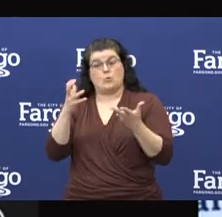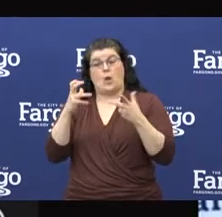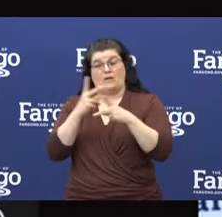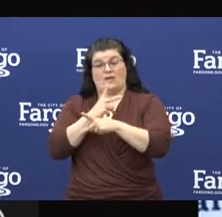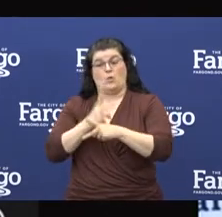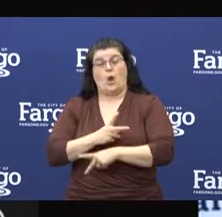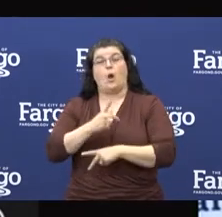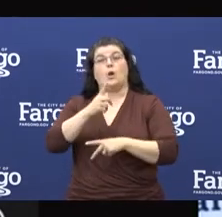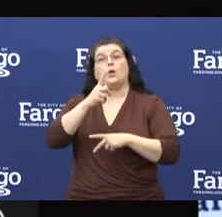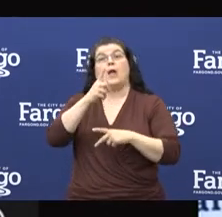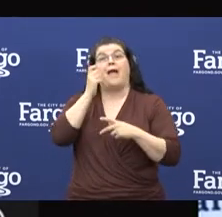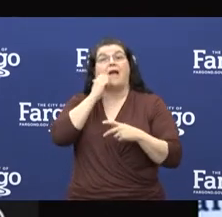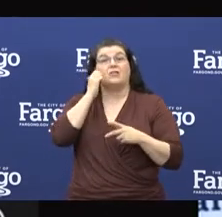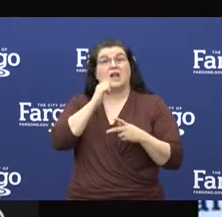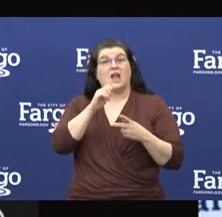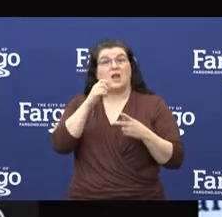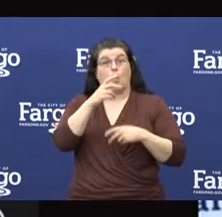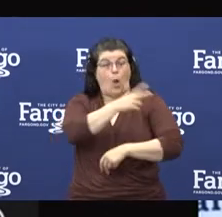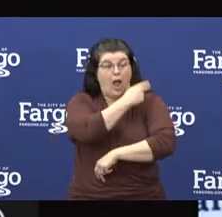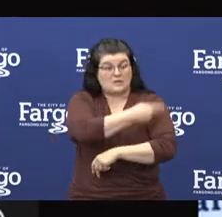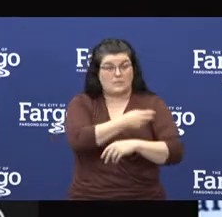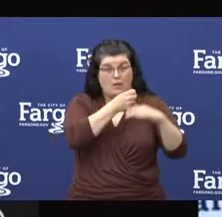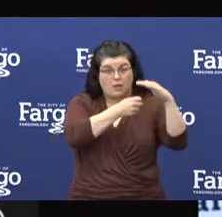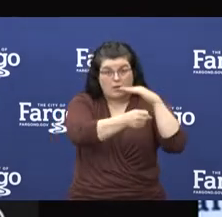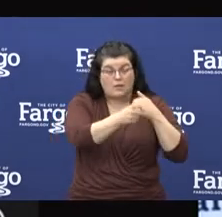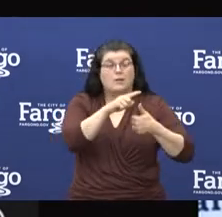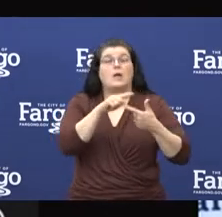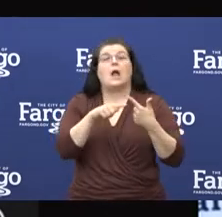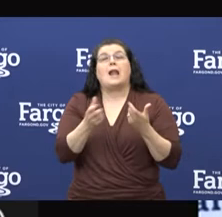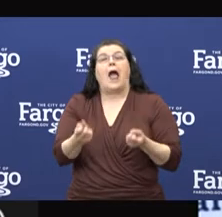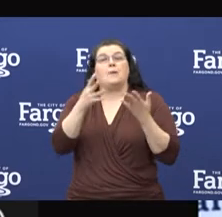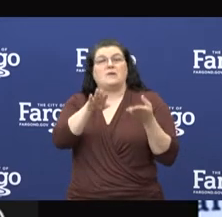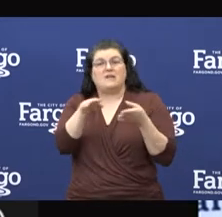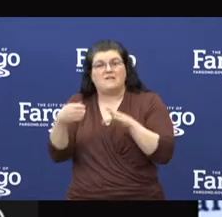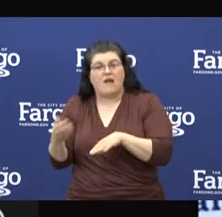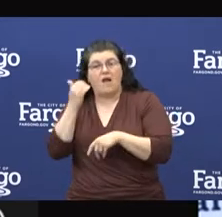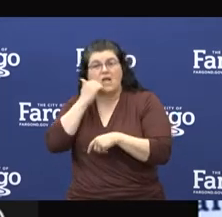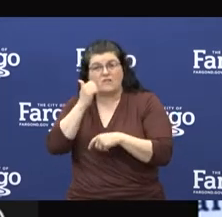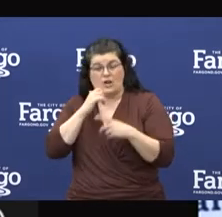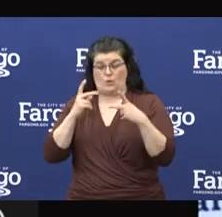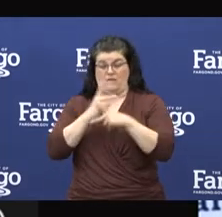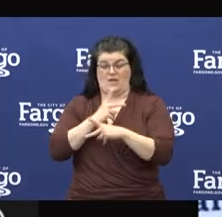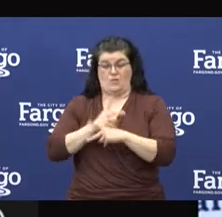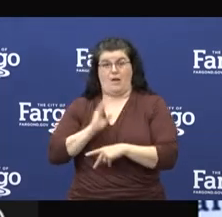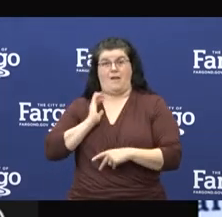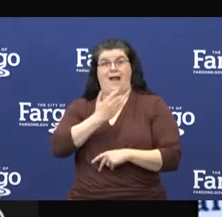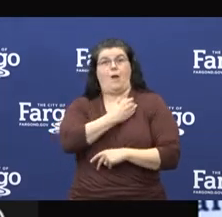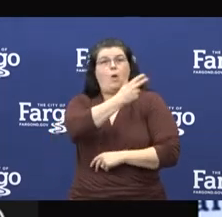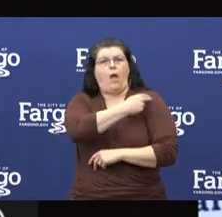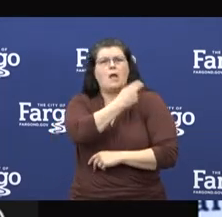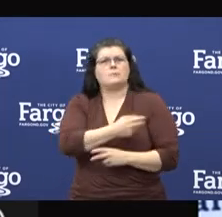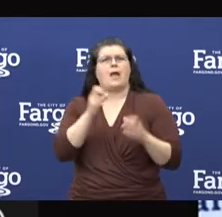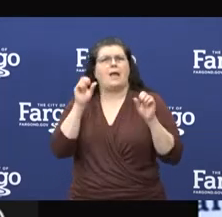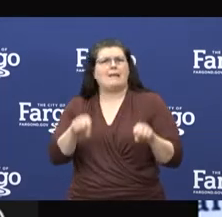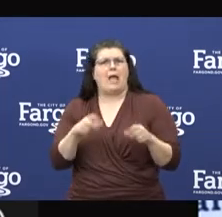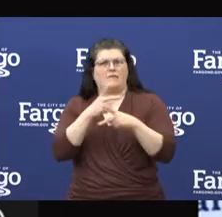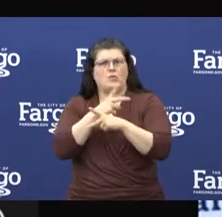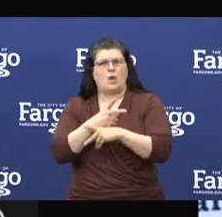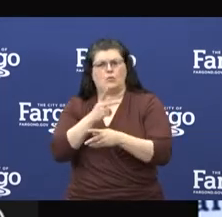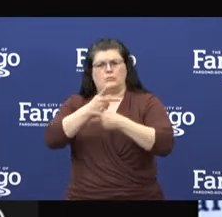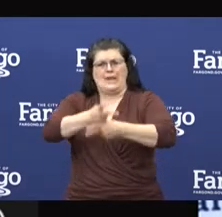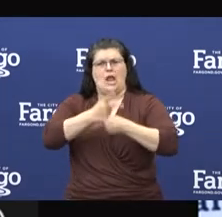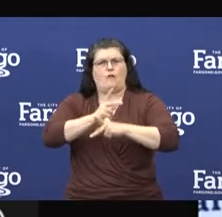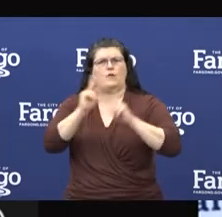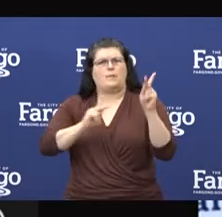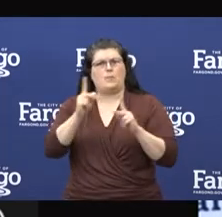and daily deaths as an indicator to help us gauge the capacity of our local health systems in their response efforts to care for COVID